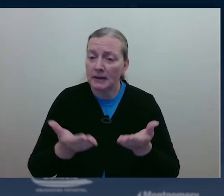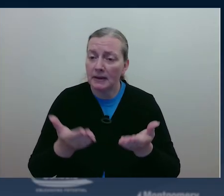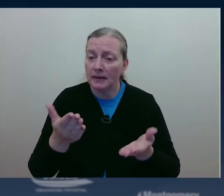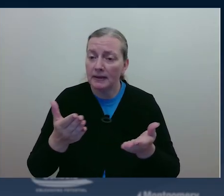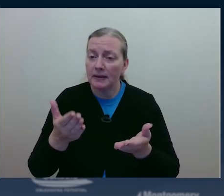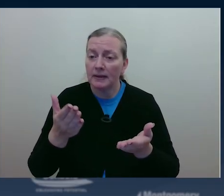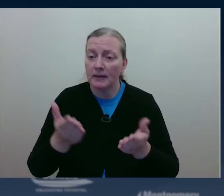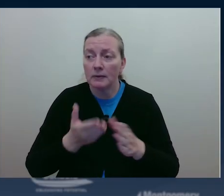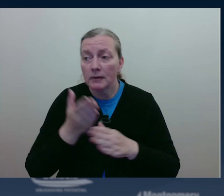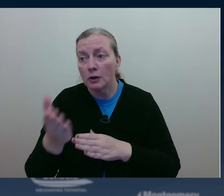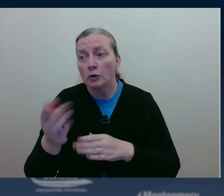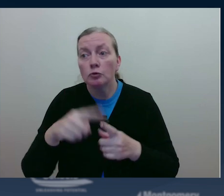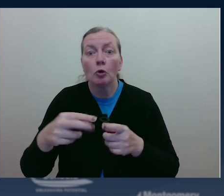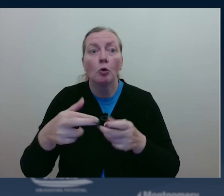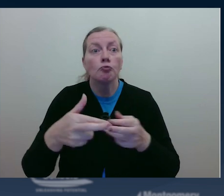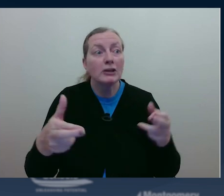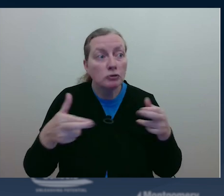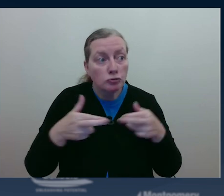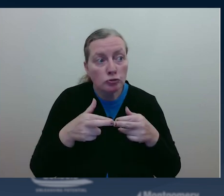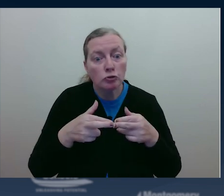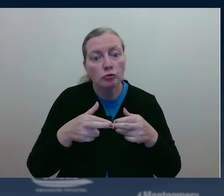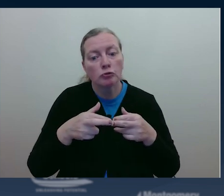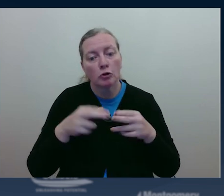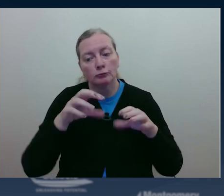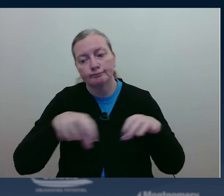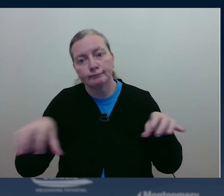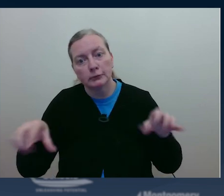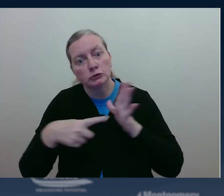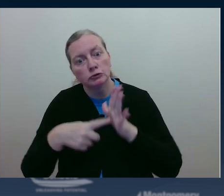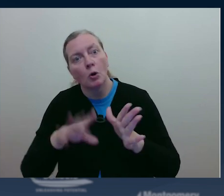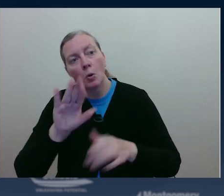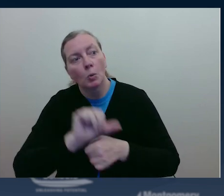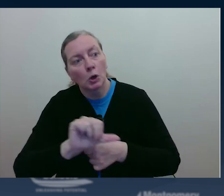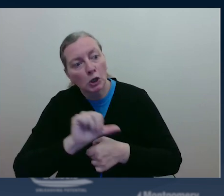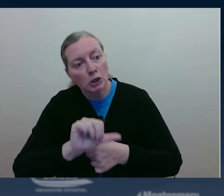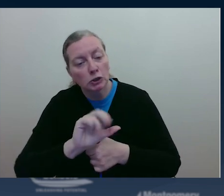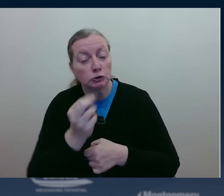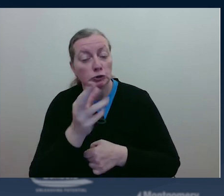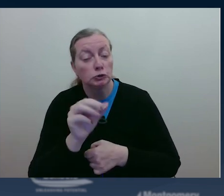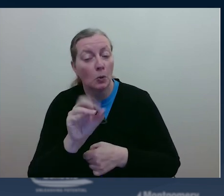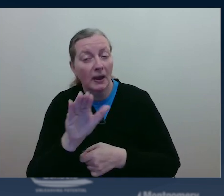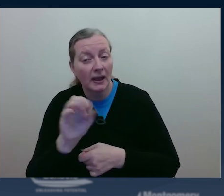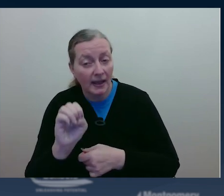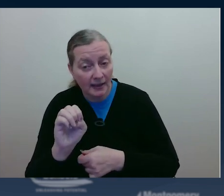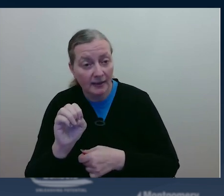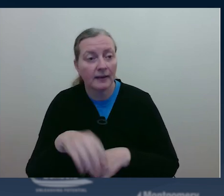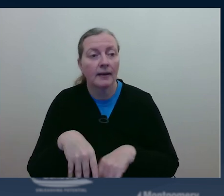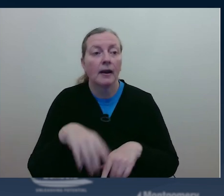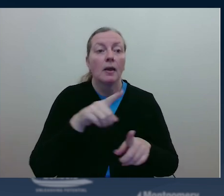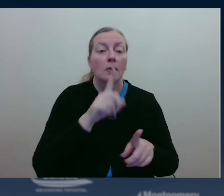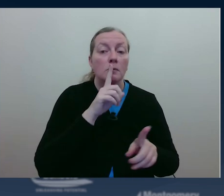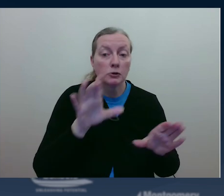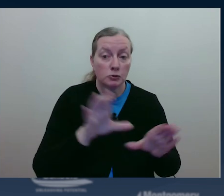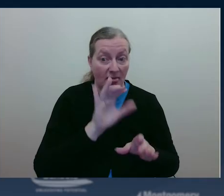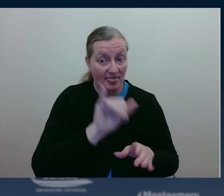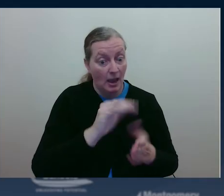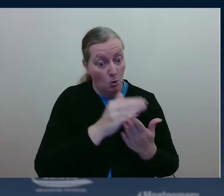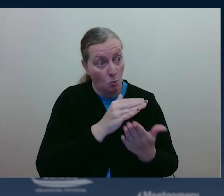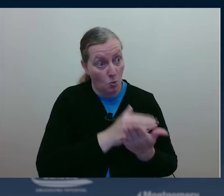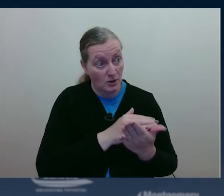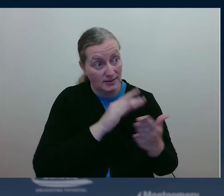The idea is that students go beyond the course sequence and learn more about the content.